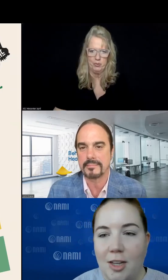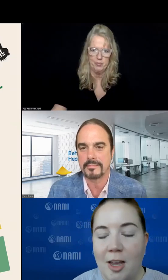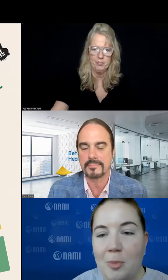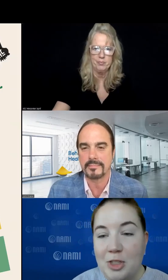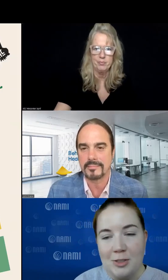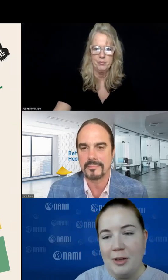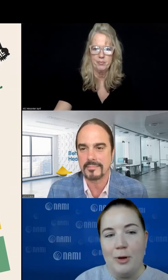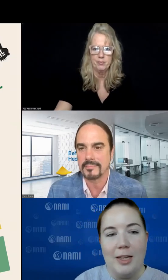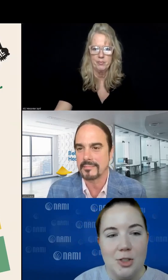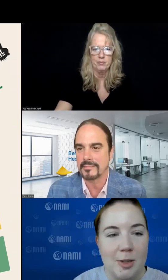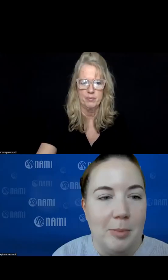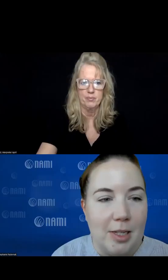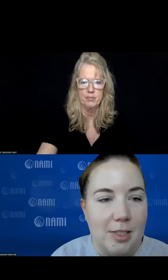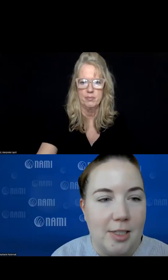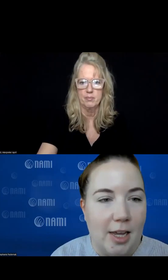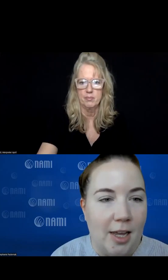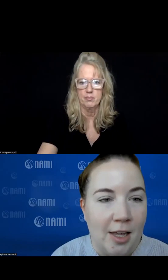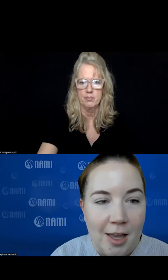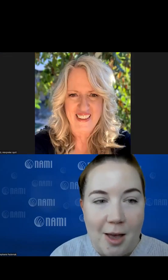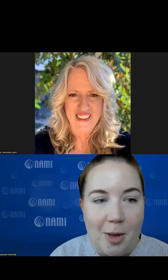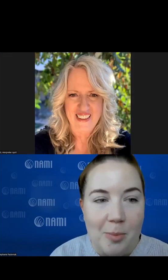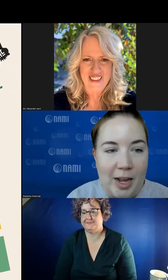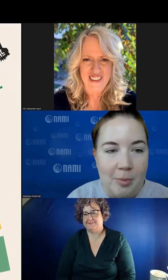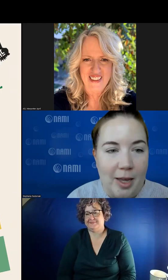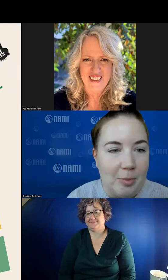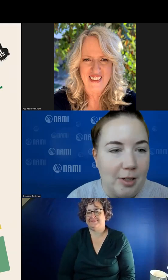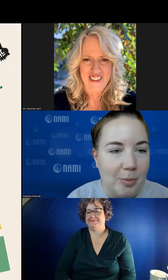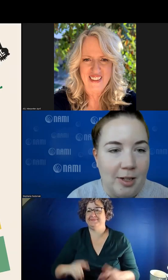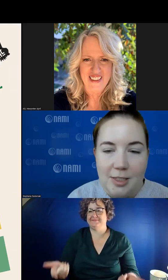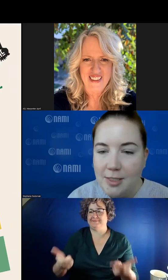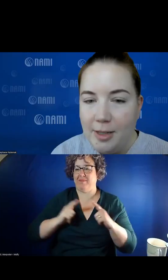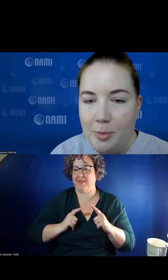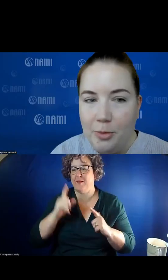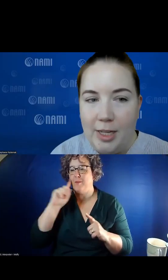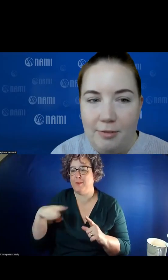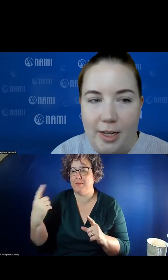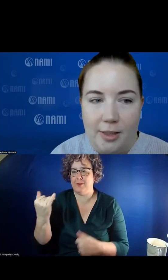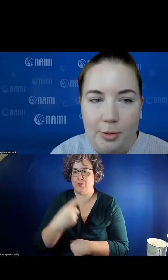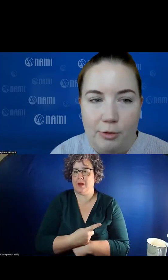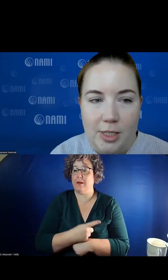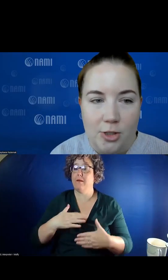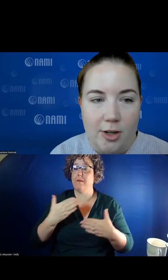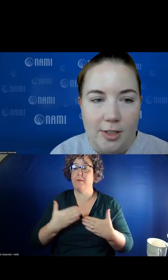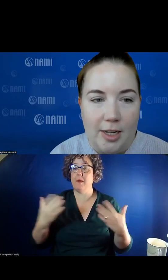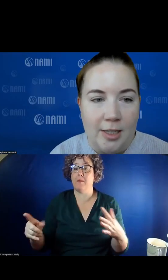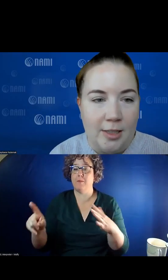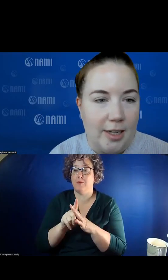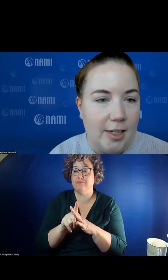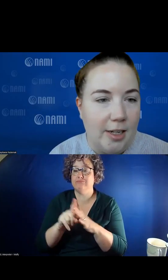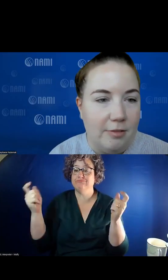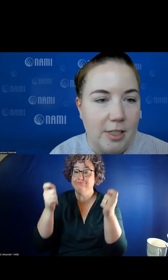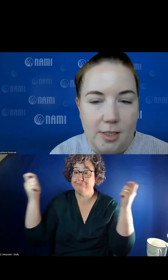thanks, John. And just FYI, just going to be me today. But I'm happy to come on and celebrate the fact that we've reached our